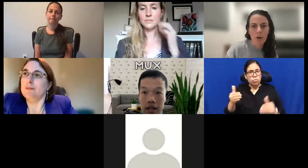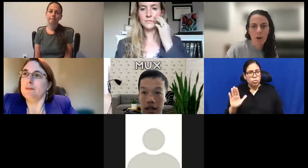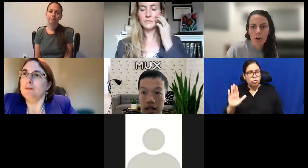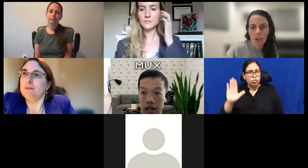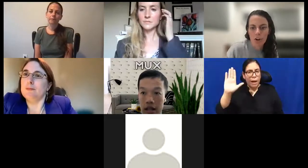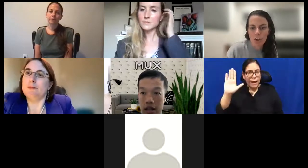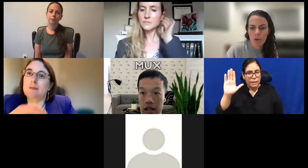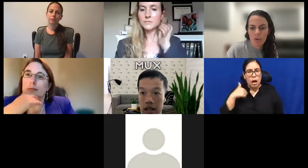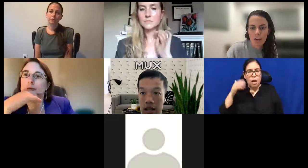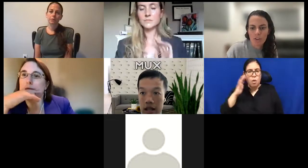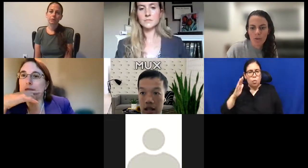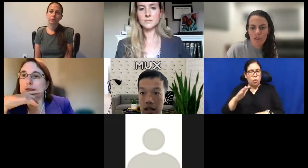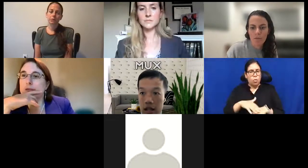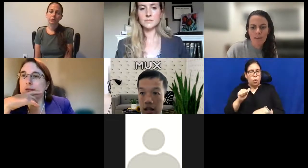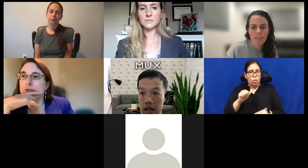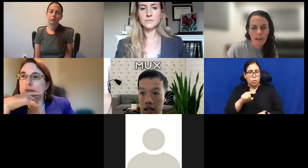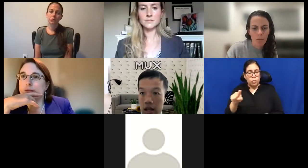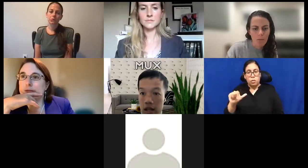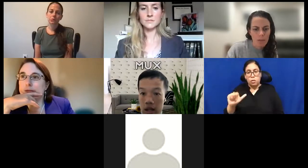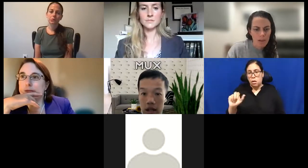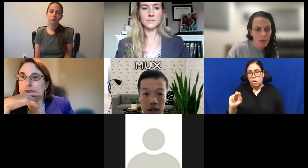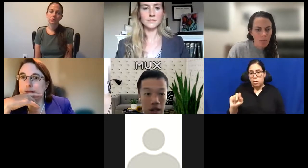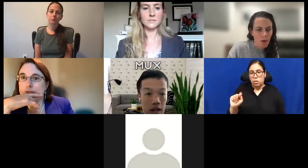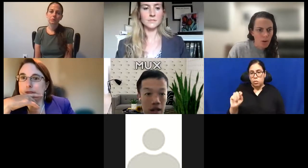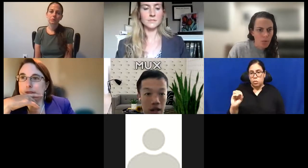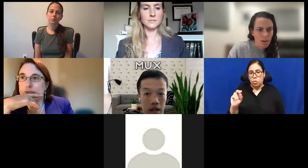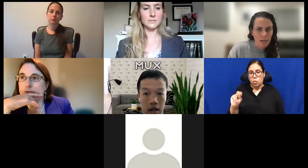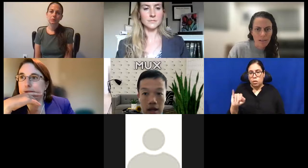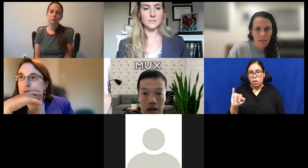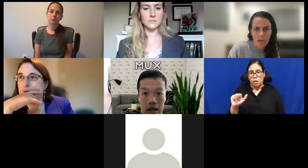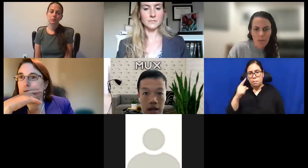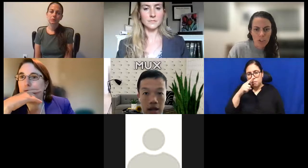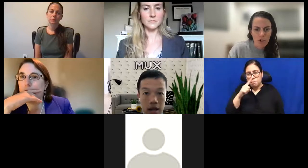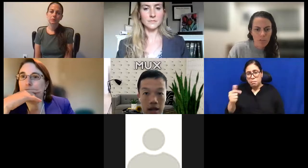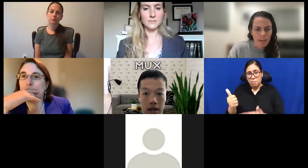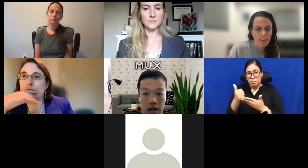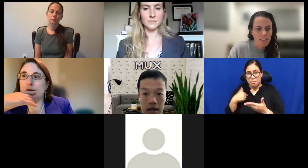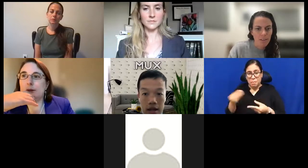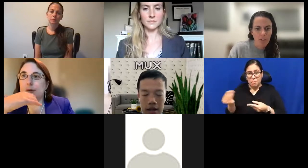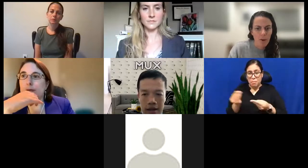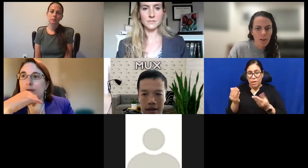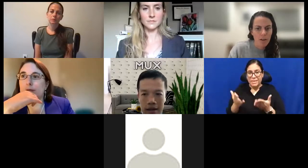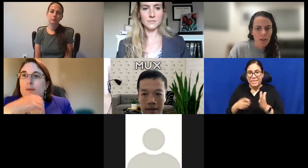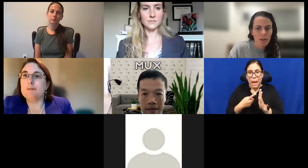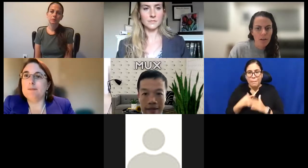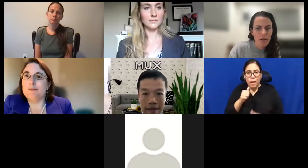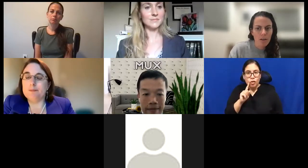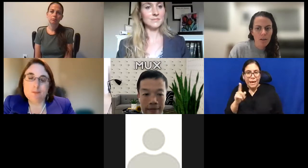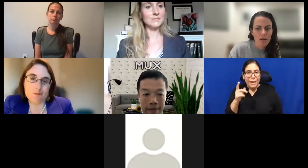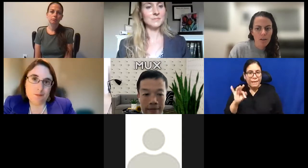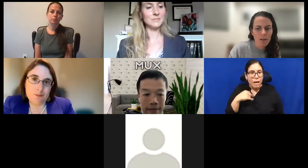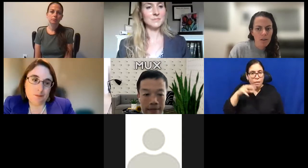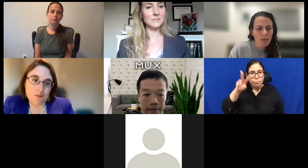will call on you. Antonia, please help me monitor because I'm never sure if I can see everyone.